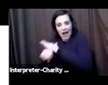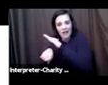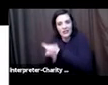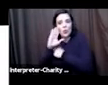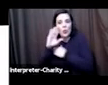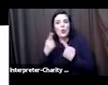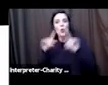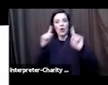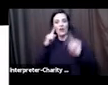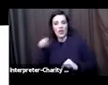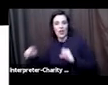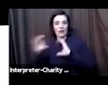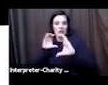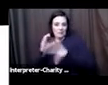them.